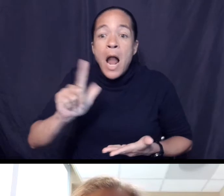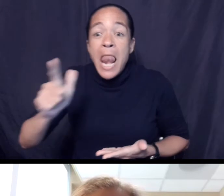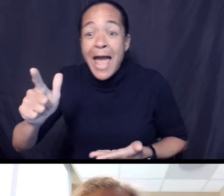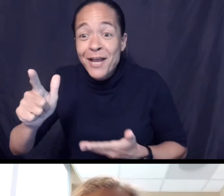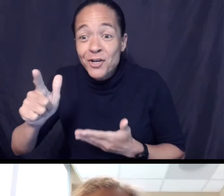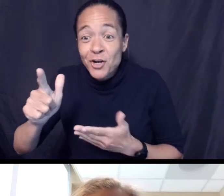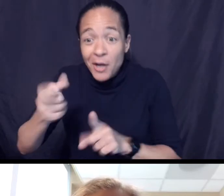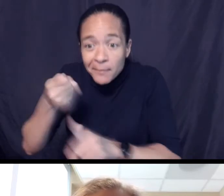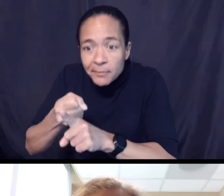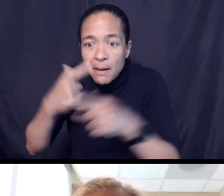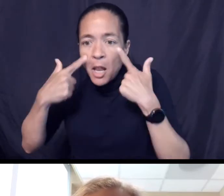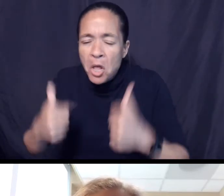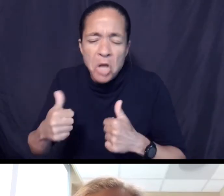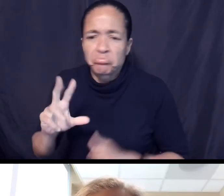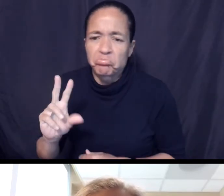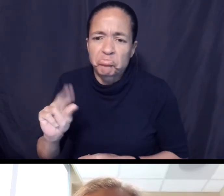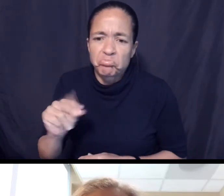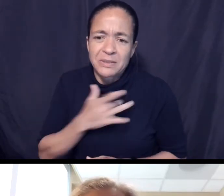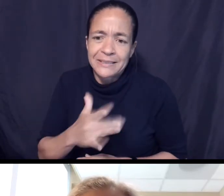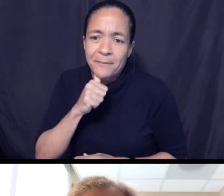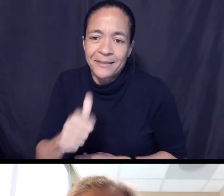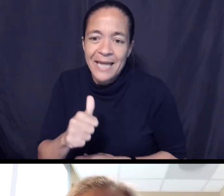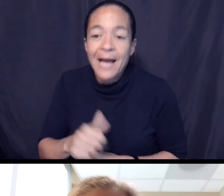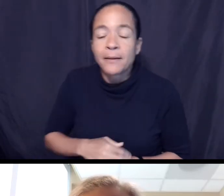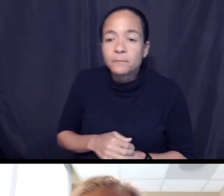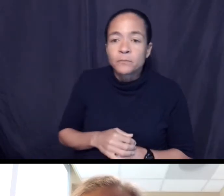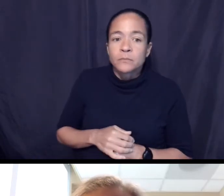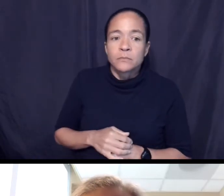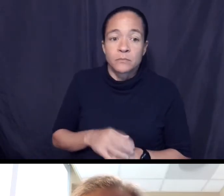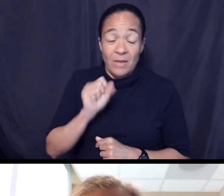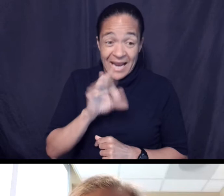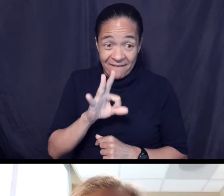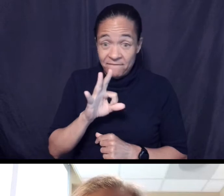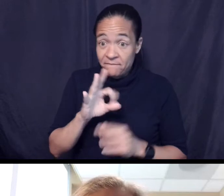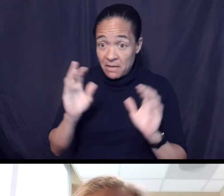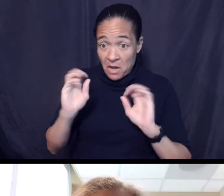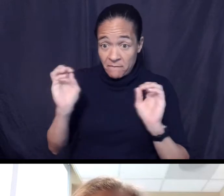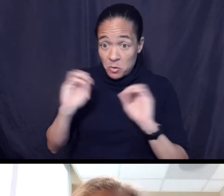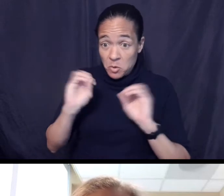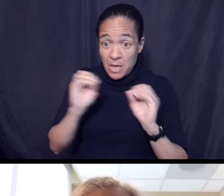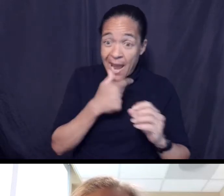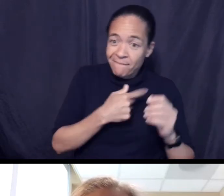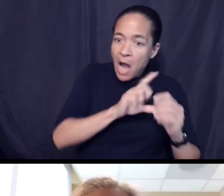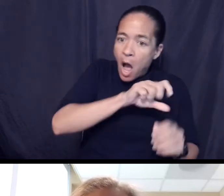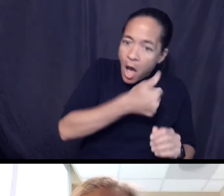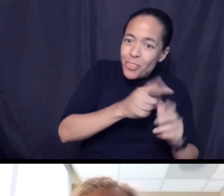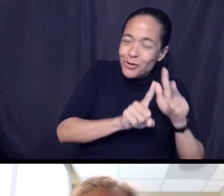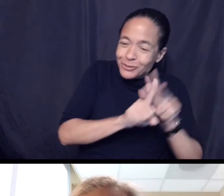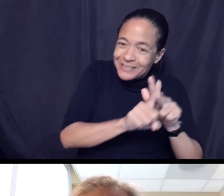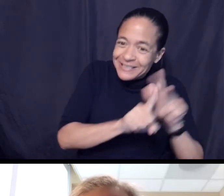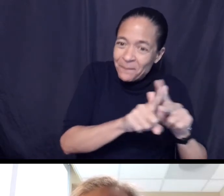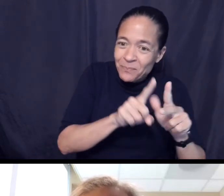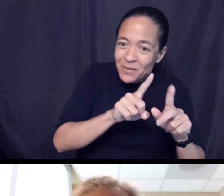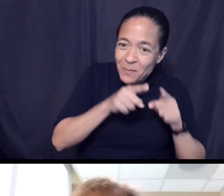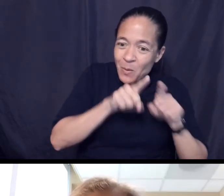adulthood. So if they develop the other signs of CMV but have no evidence of chorioretinitis or optic nerve atrophy in